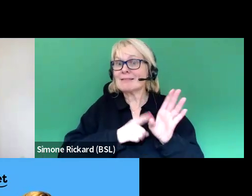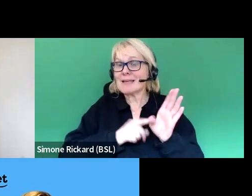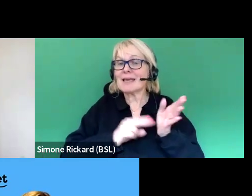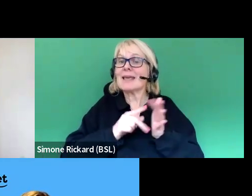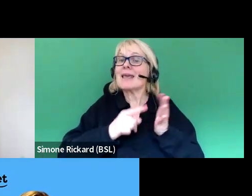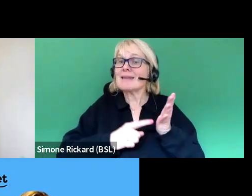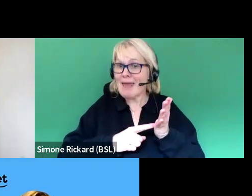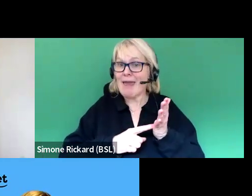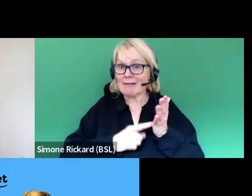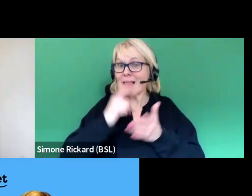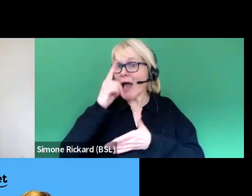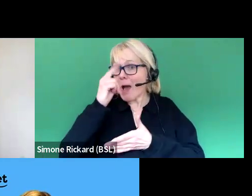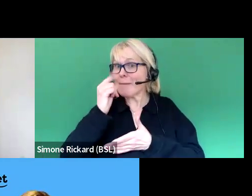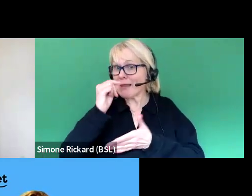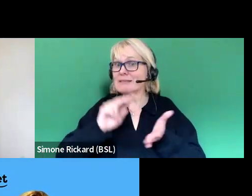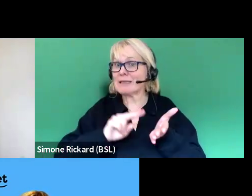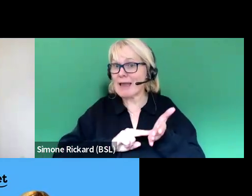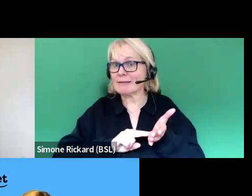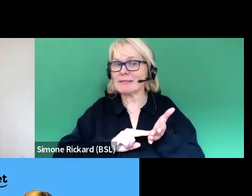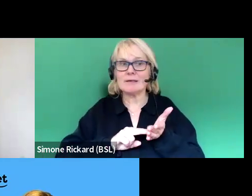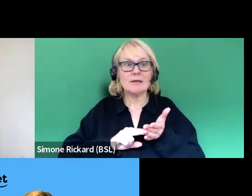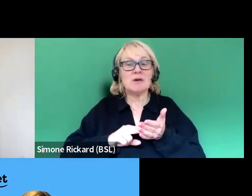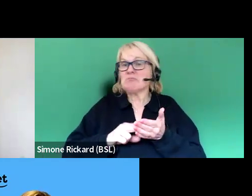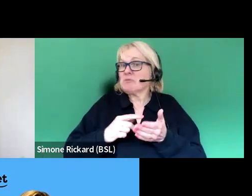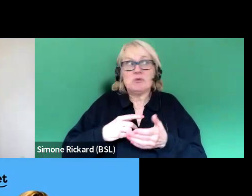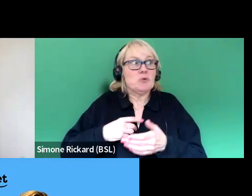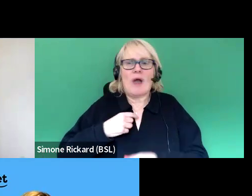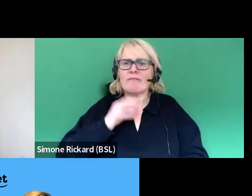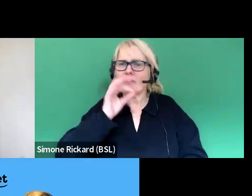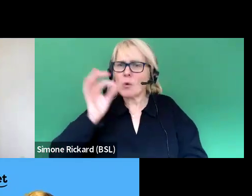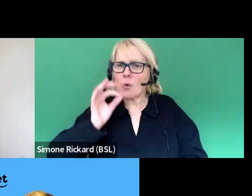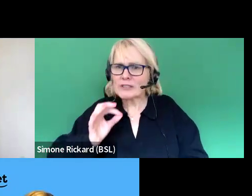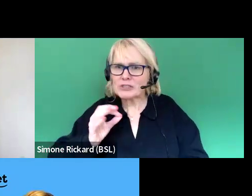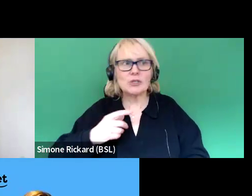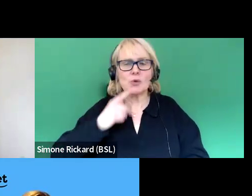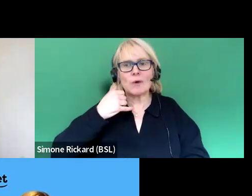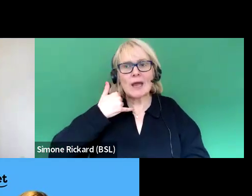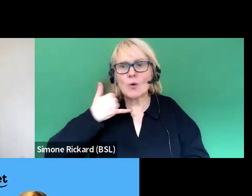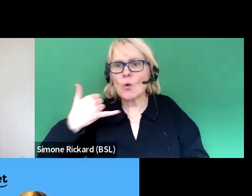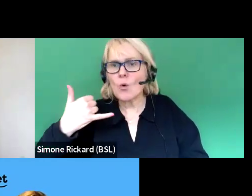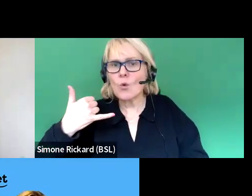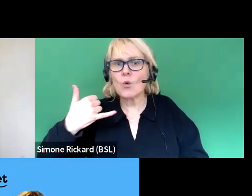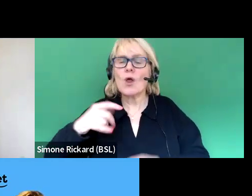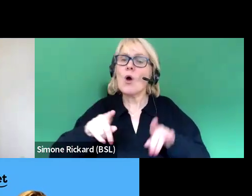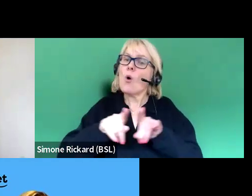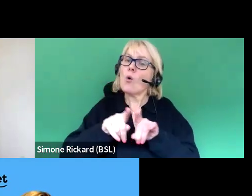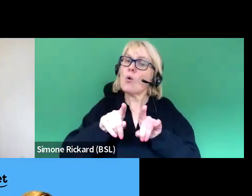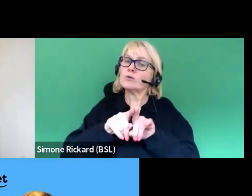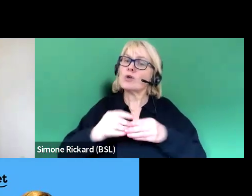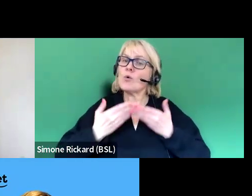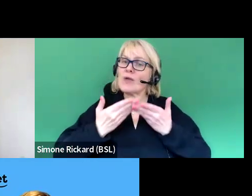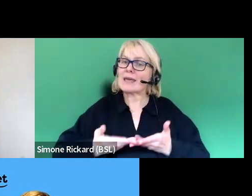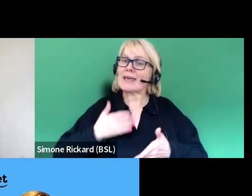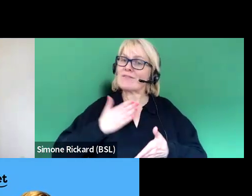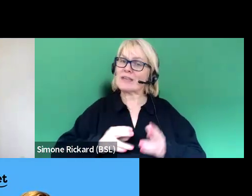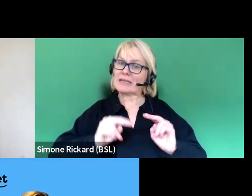tech and disability, you can call or email our helpline. We also do provide needs assessments,